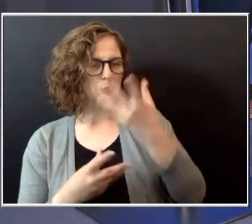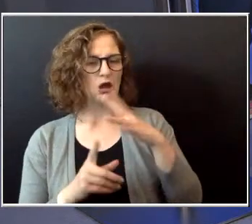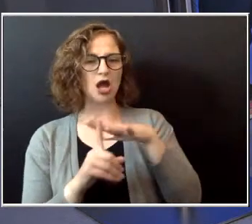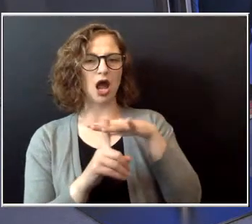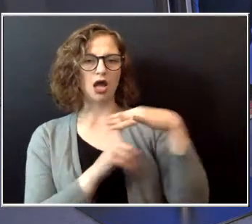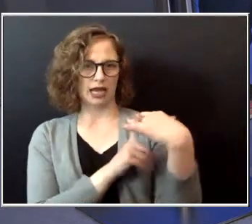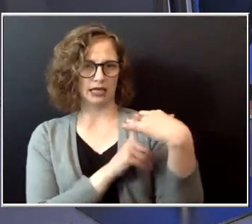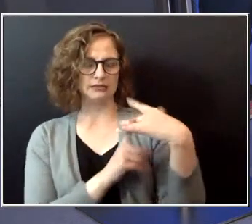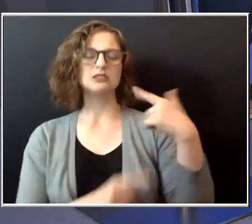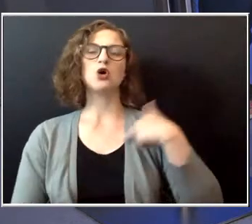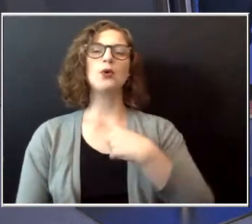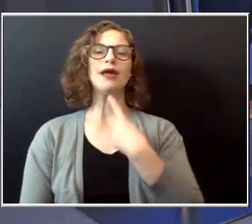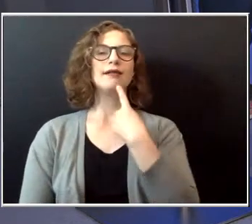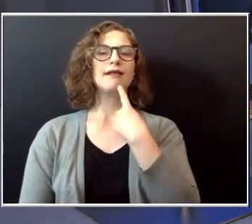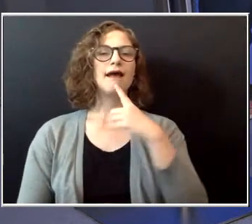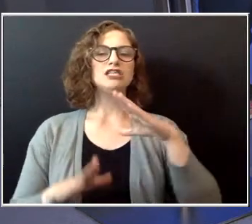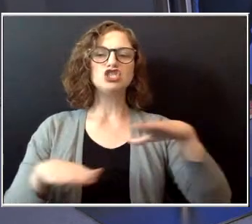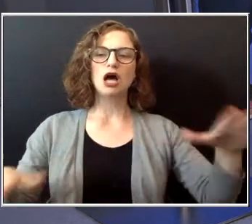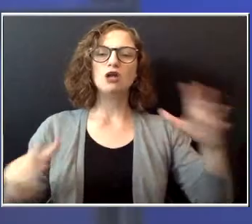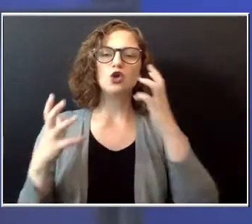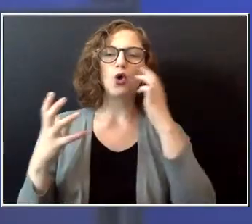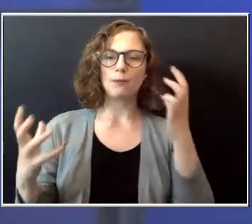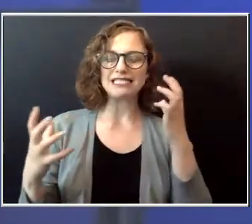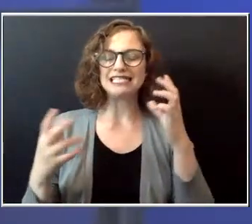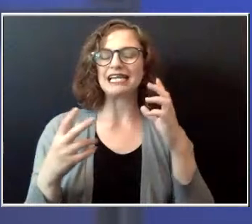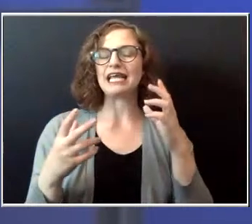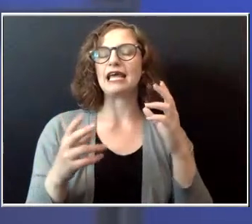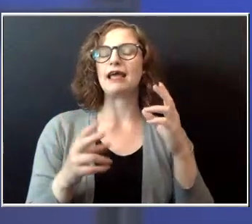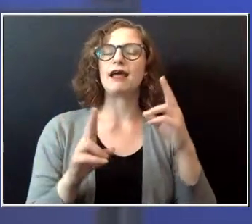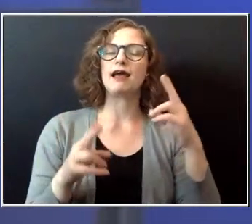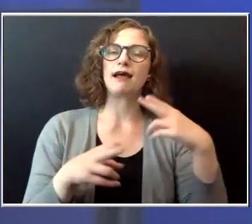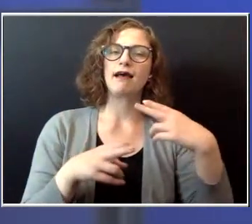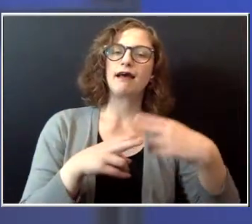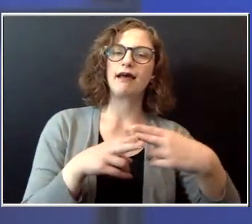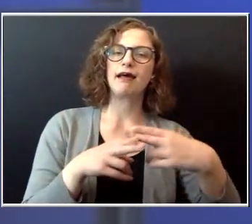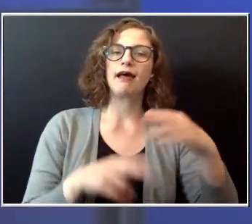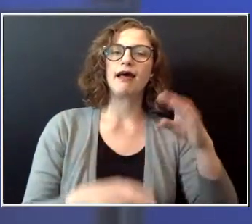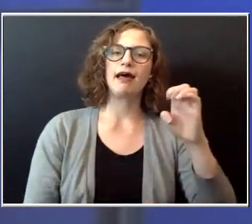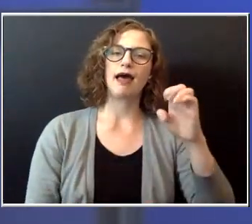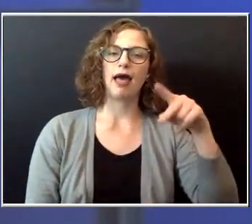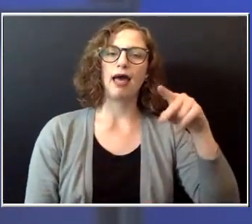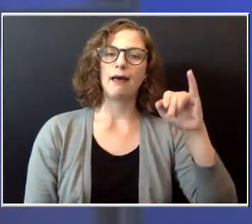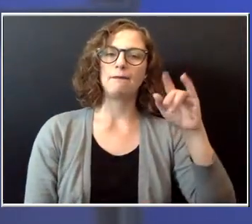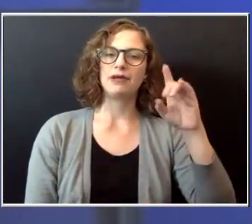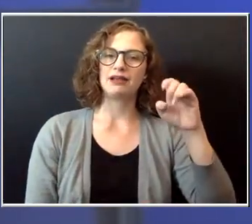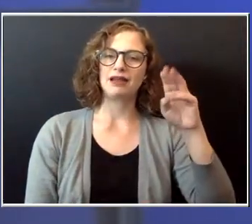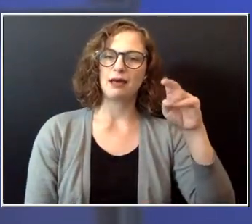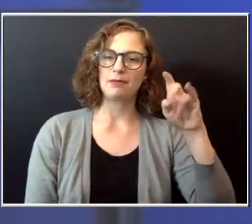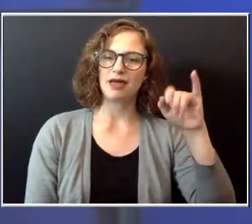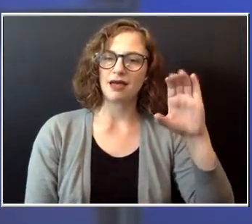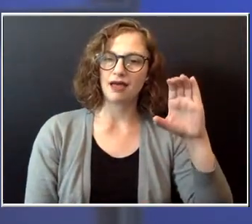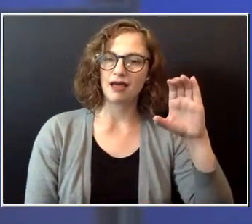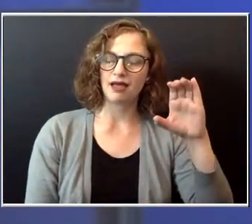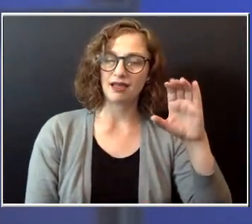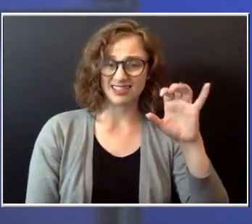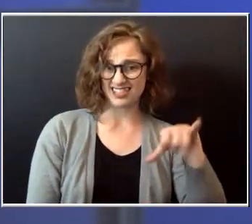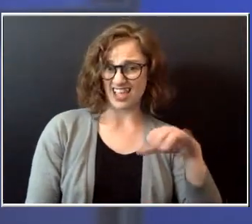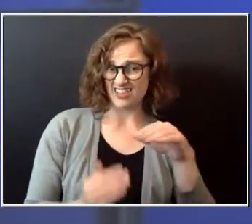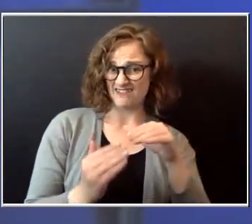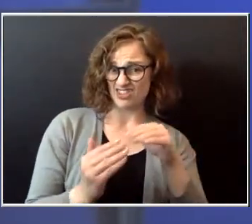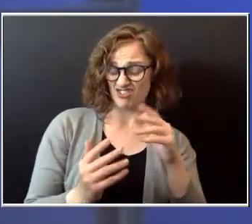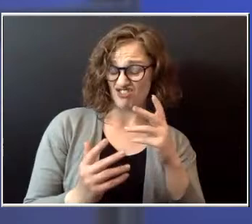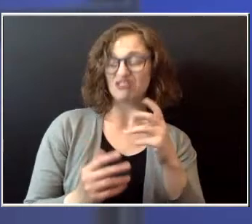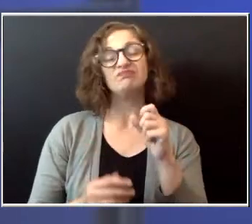fair term? Epidemic is a fair term. It's actually been called that since about the mid-90s, and